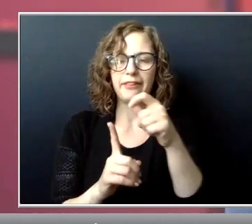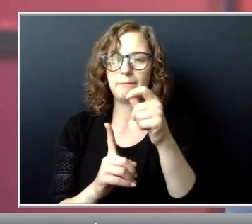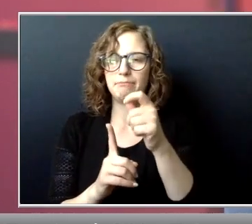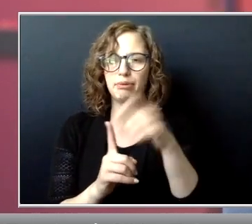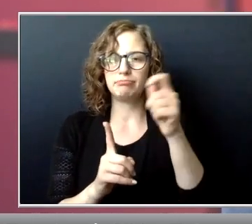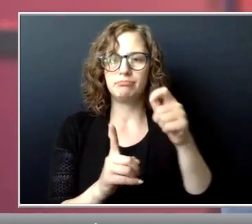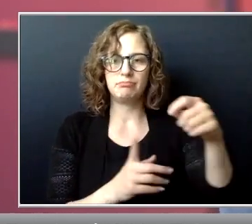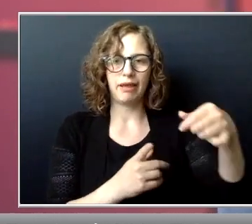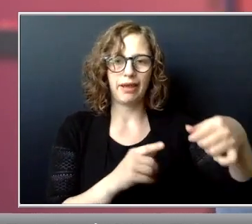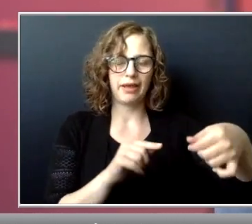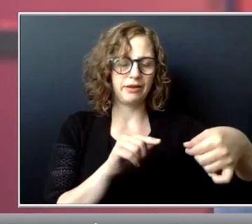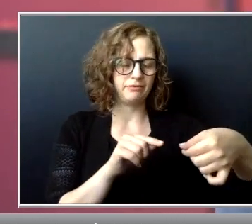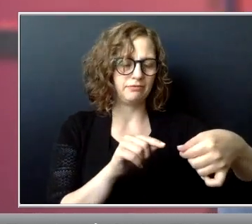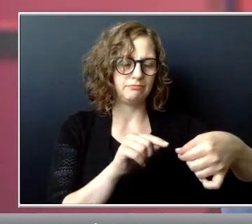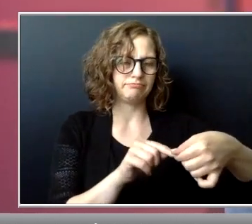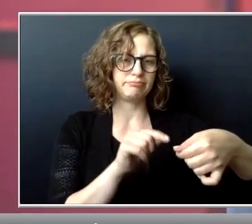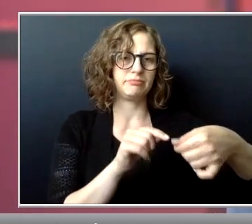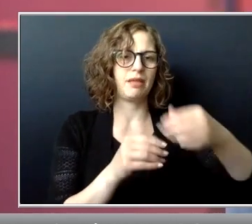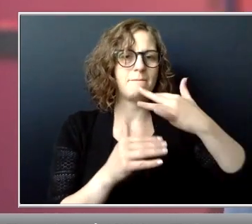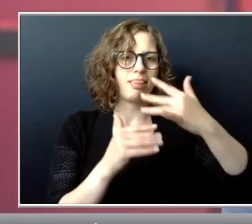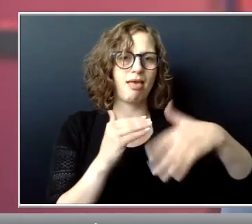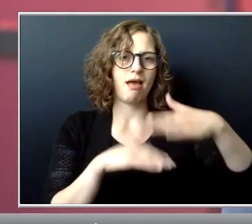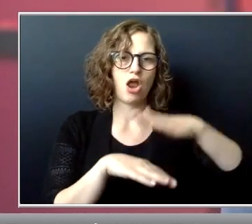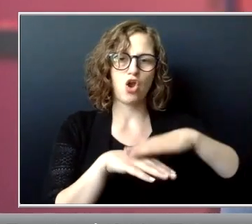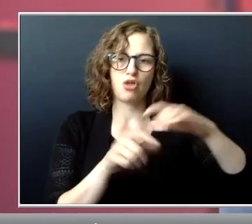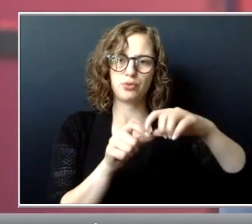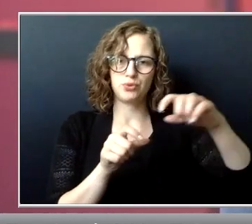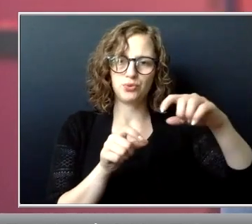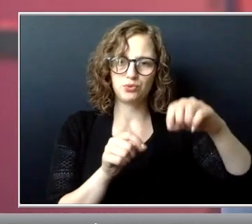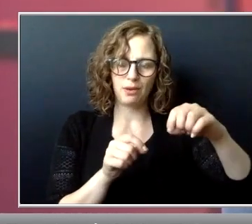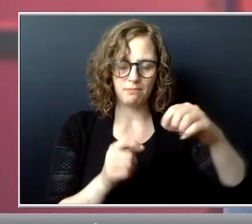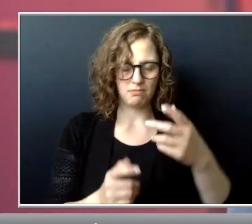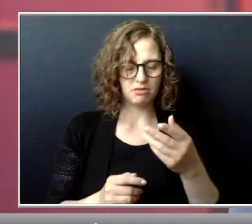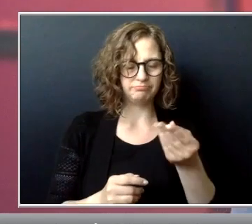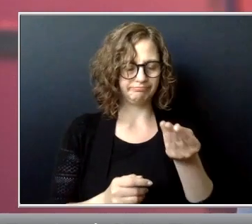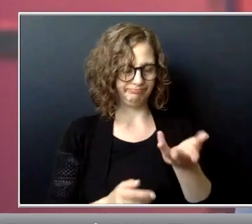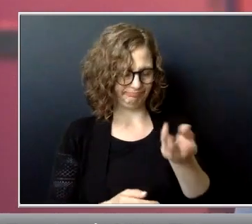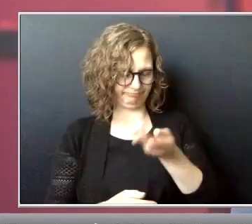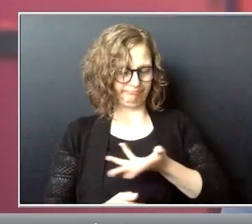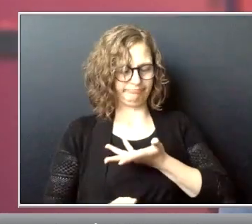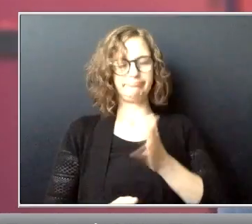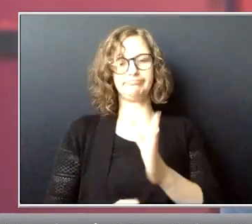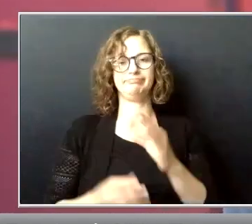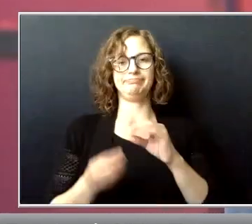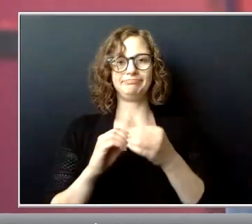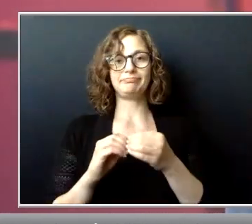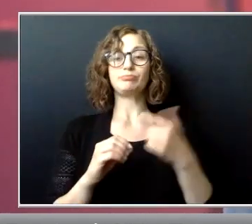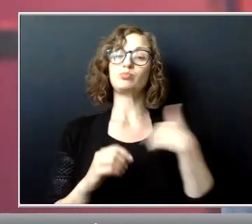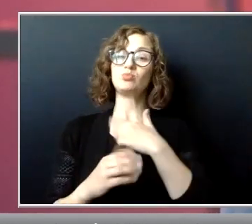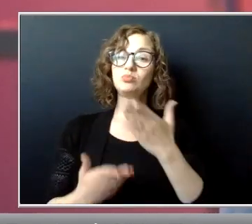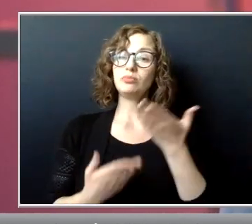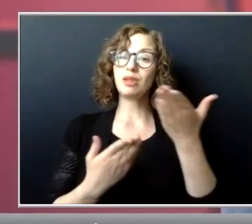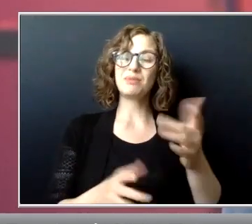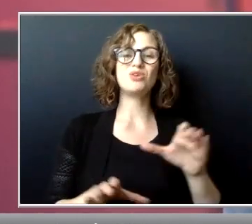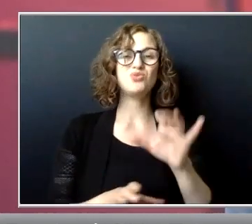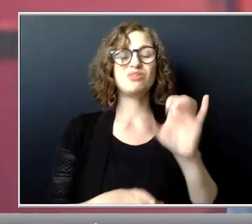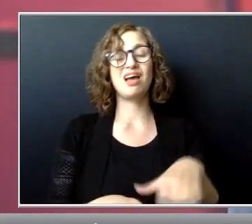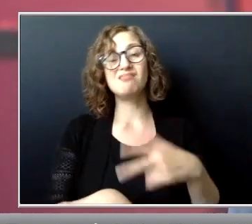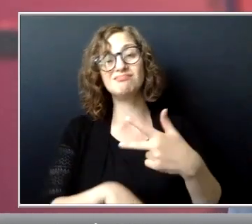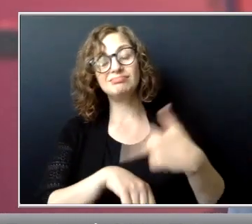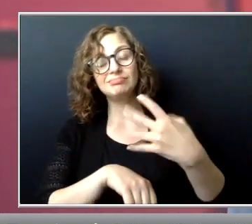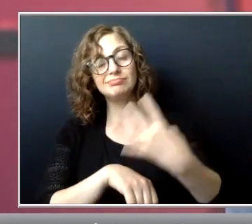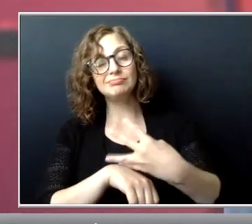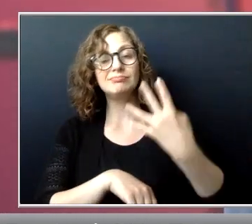in time. We recommend that patients do that 3 to 4 times a day, or however your endocrinologist or primary care